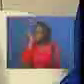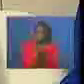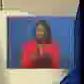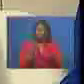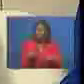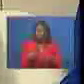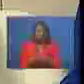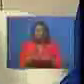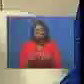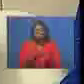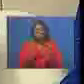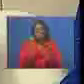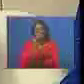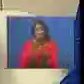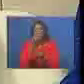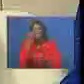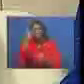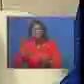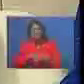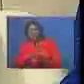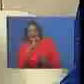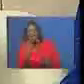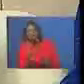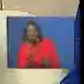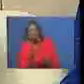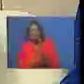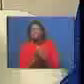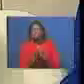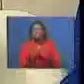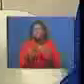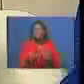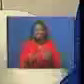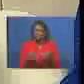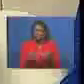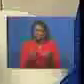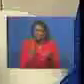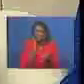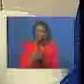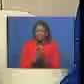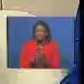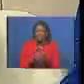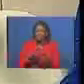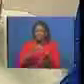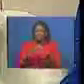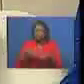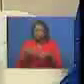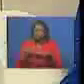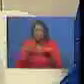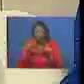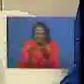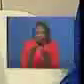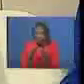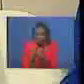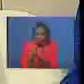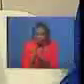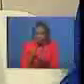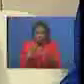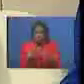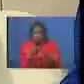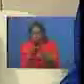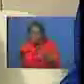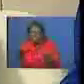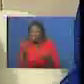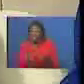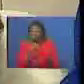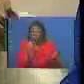employed here when that happens it means they are actually hired and when they are hired they change the whole narrative at the workspace because